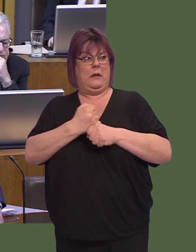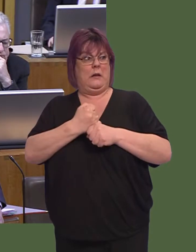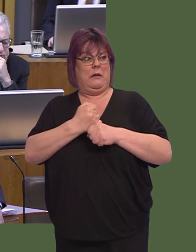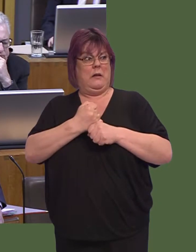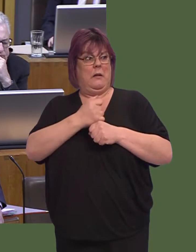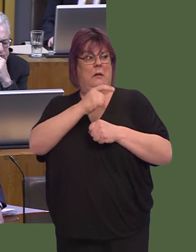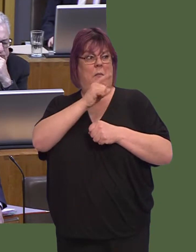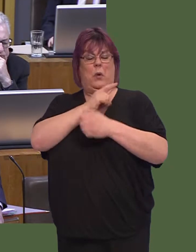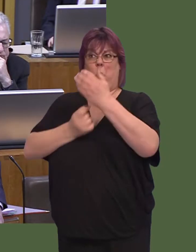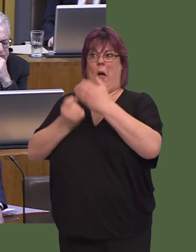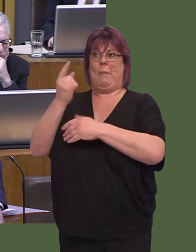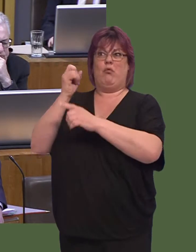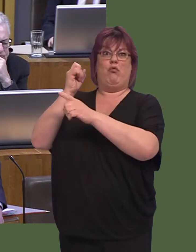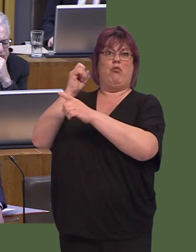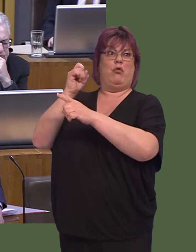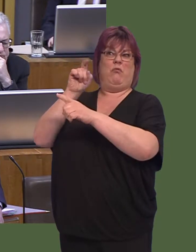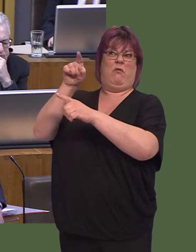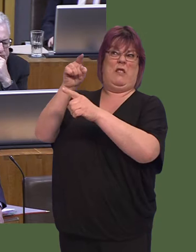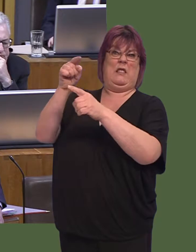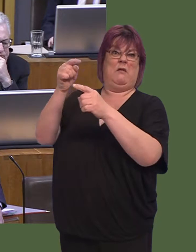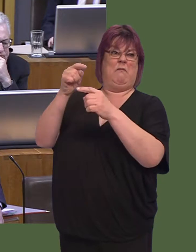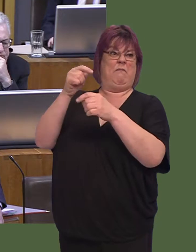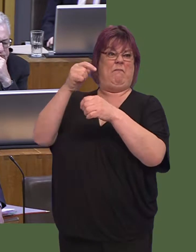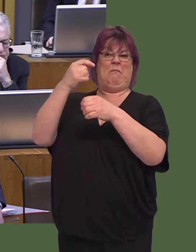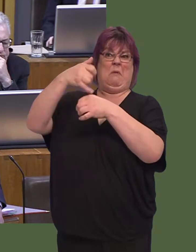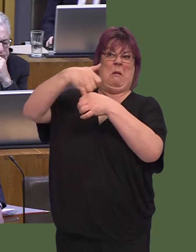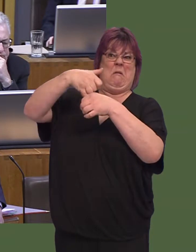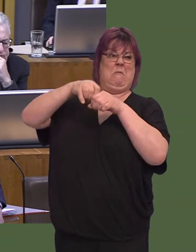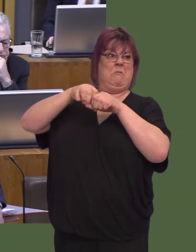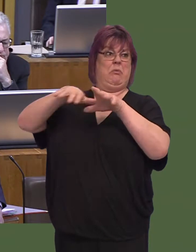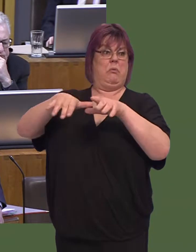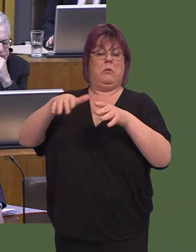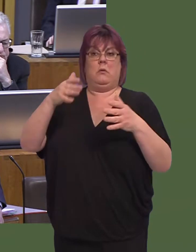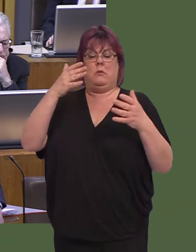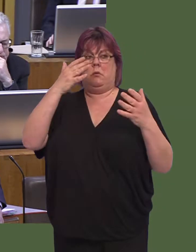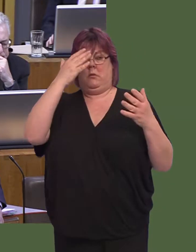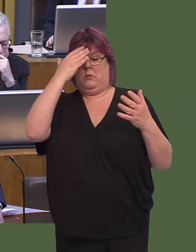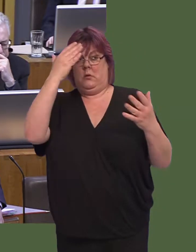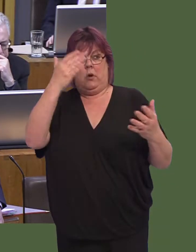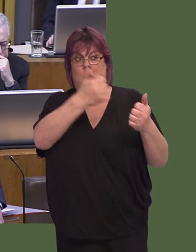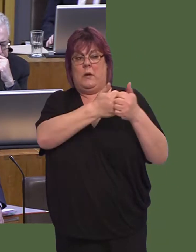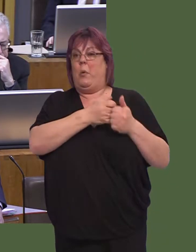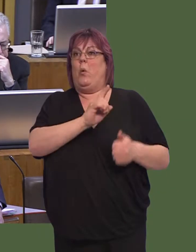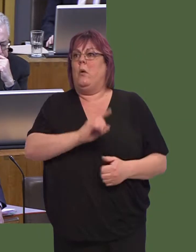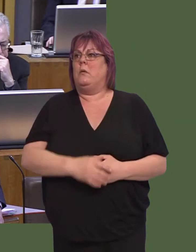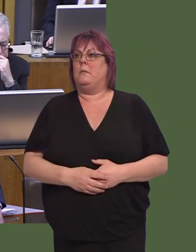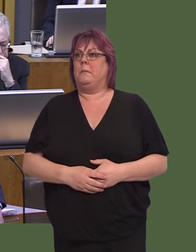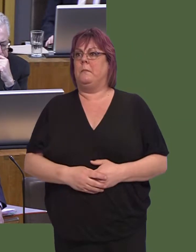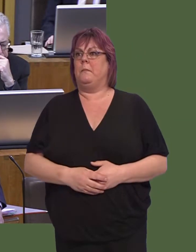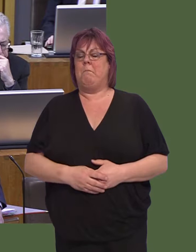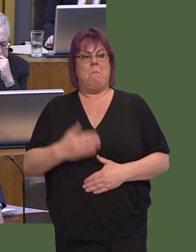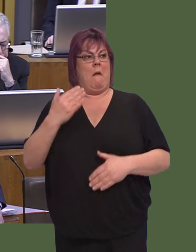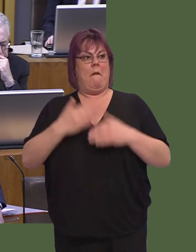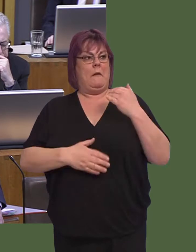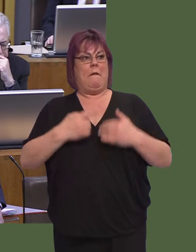this horrific attack? And there are many questions that are asked as a result of that. I have never taken the view